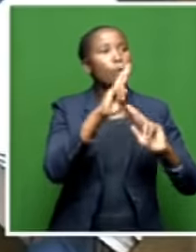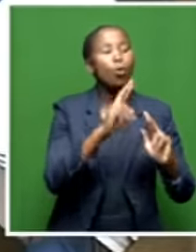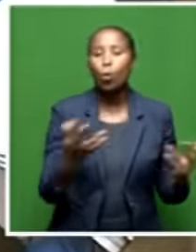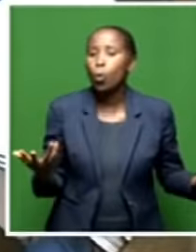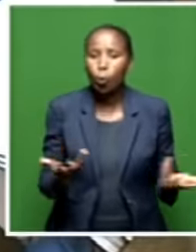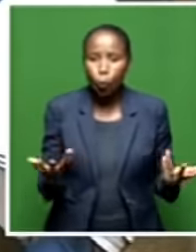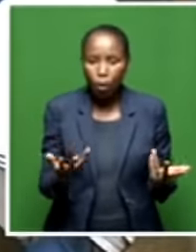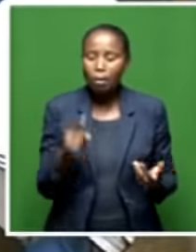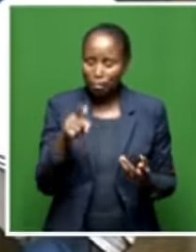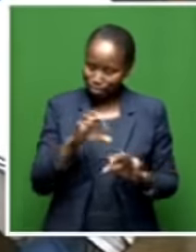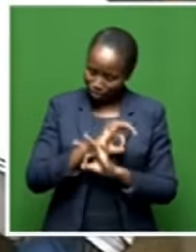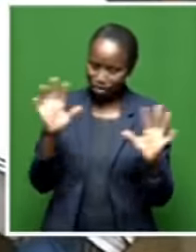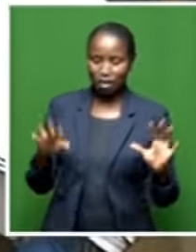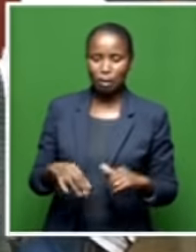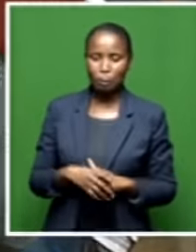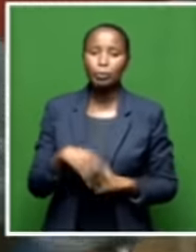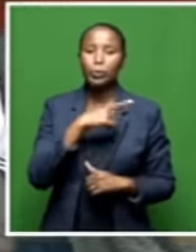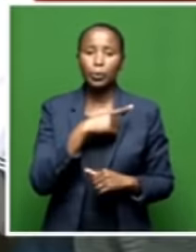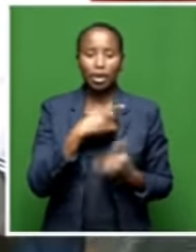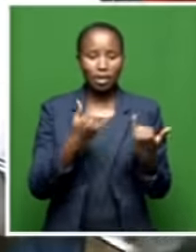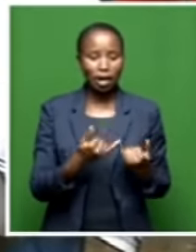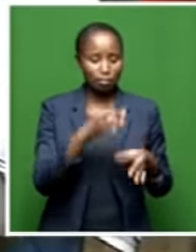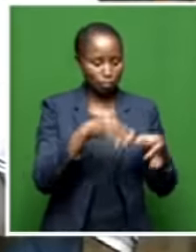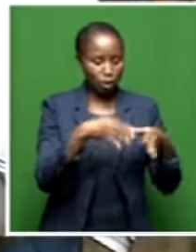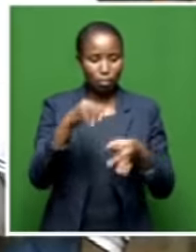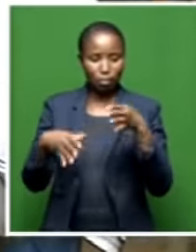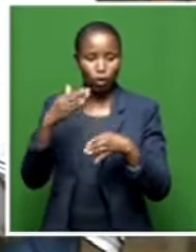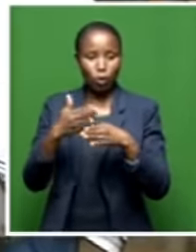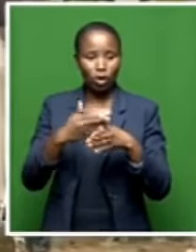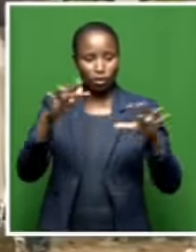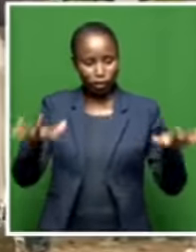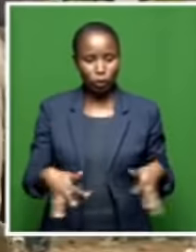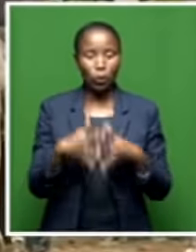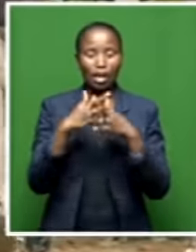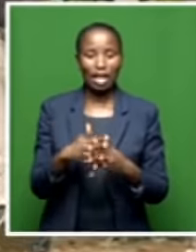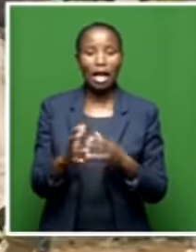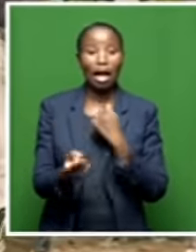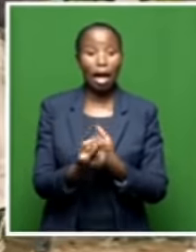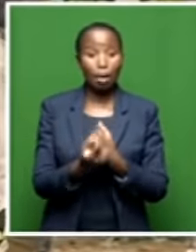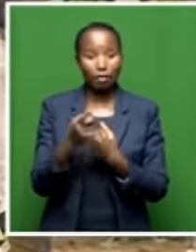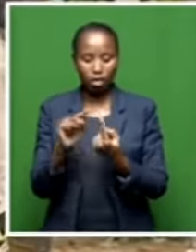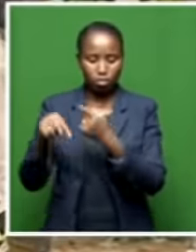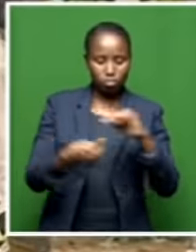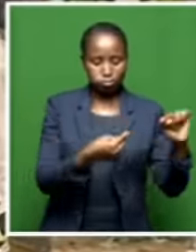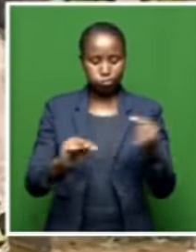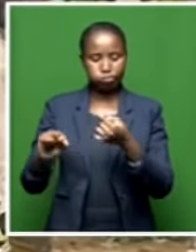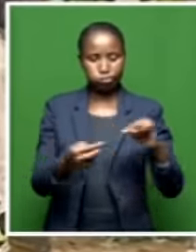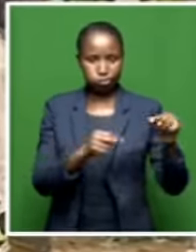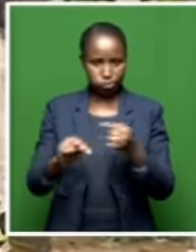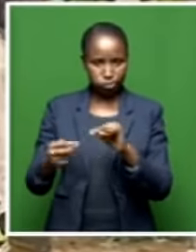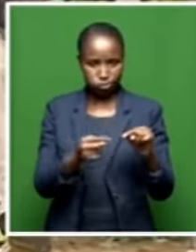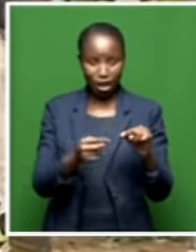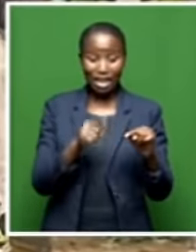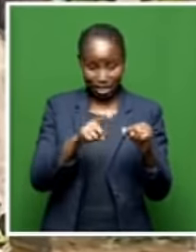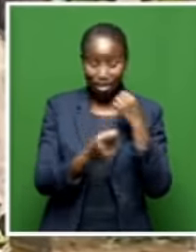coalitions that are dominated by conflict and instability compromises service delivery, and that is at the